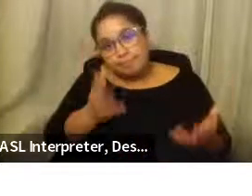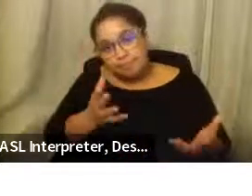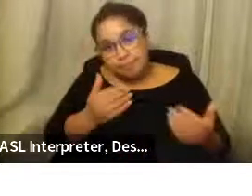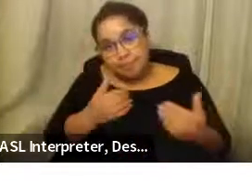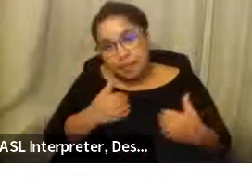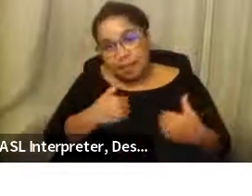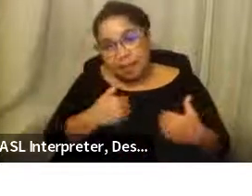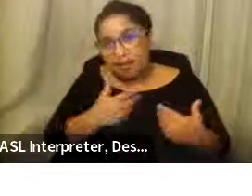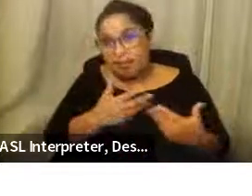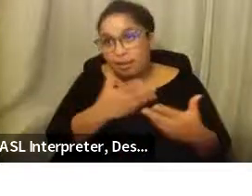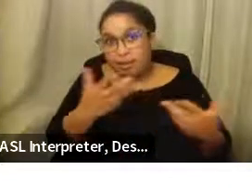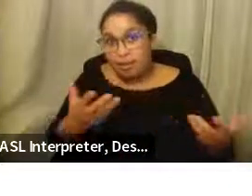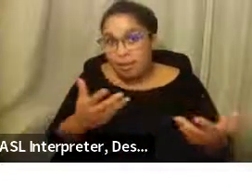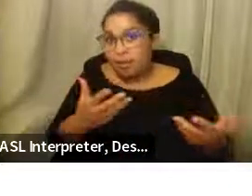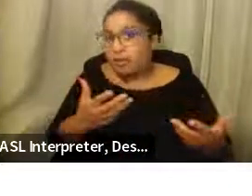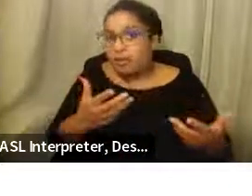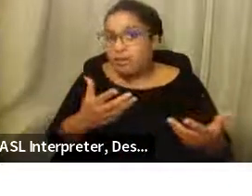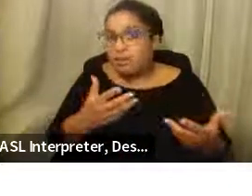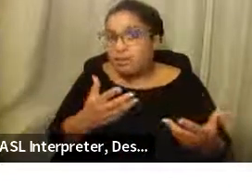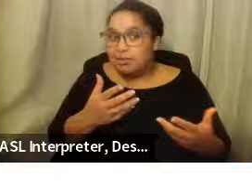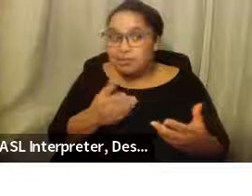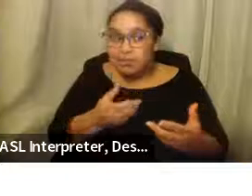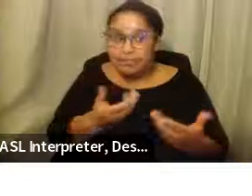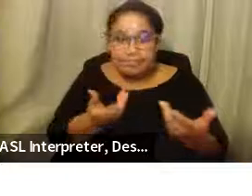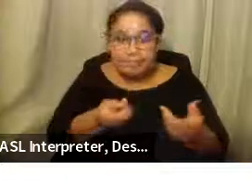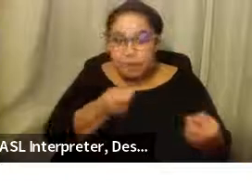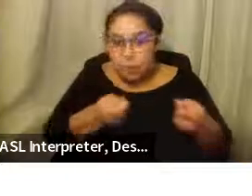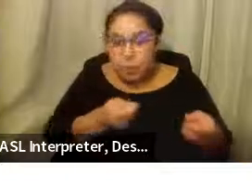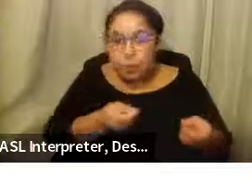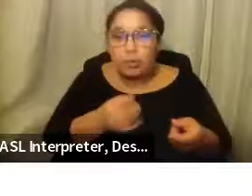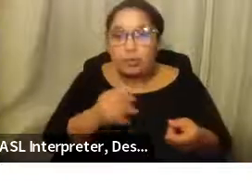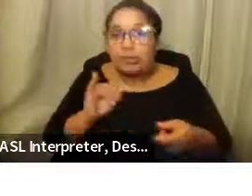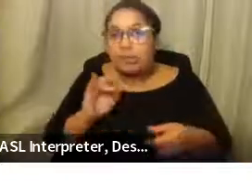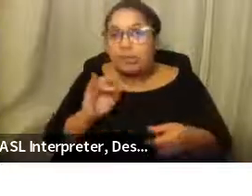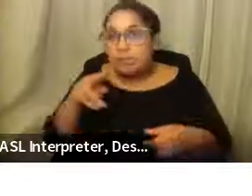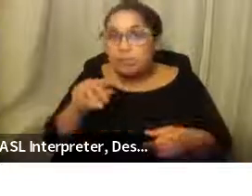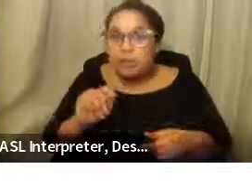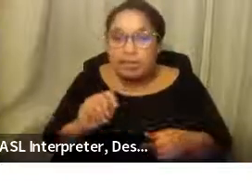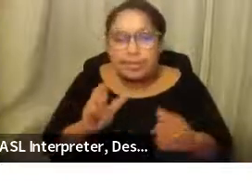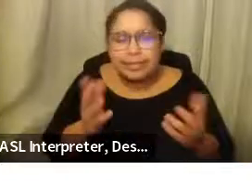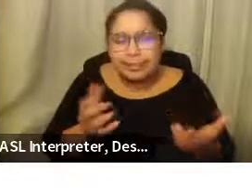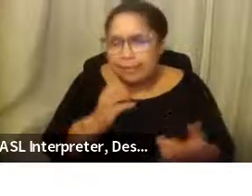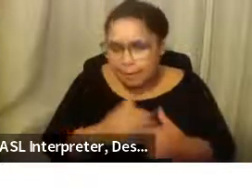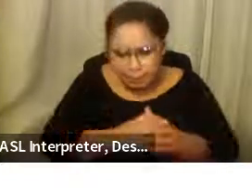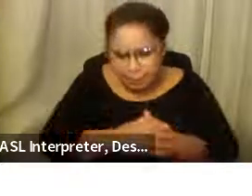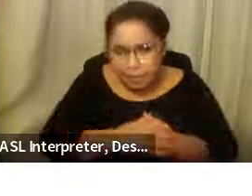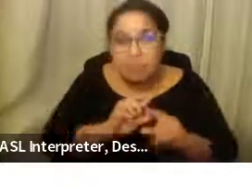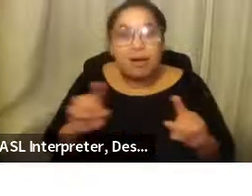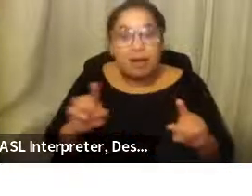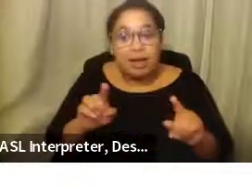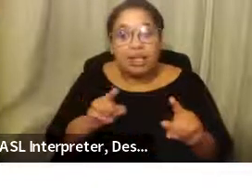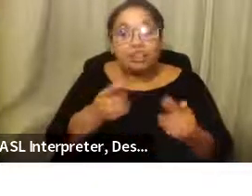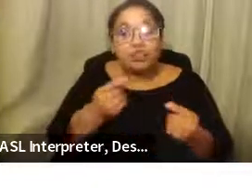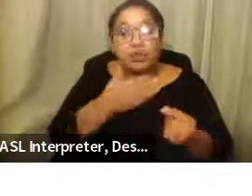of input into this, but what I can say is that you need to reach out to whatever ambulance company it is and work